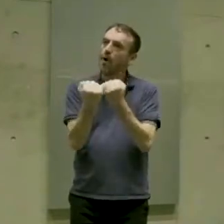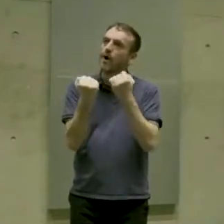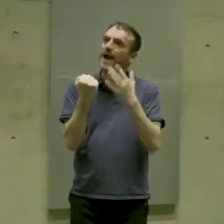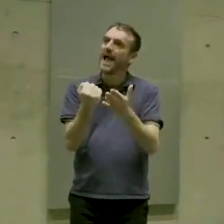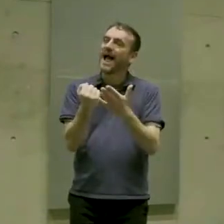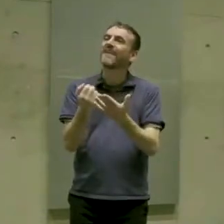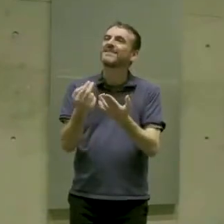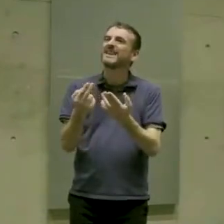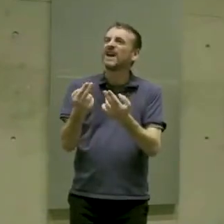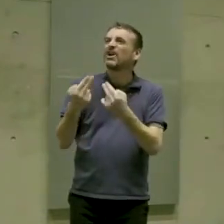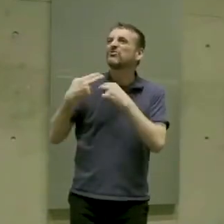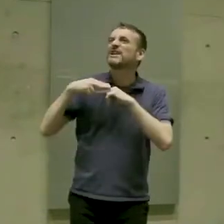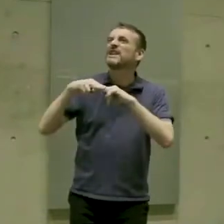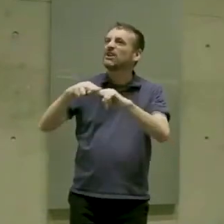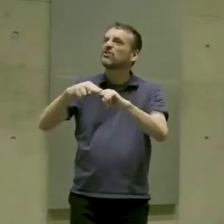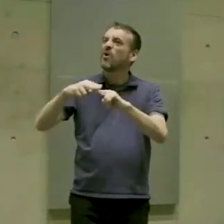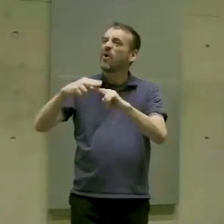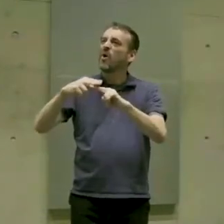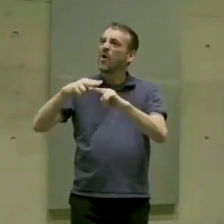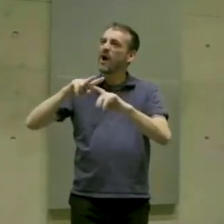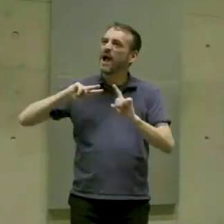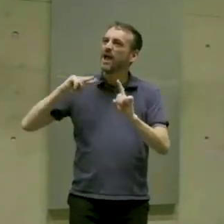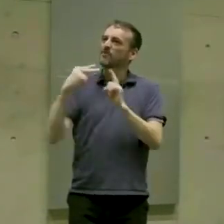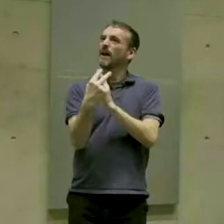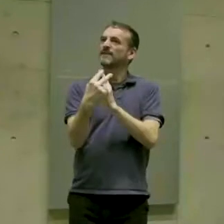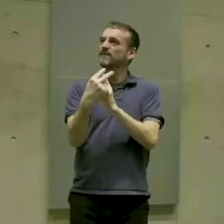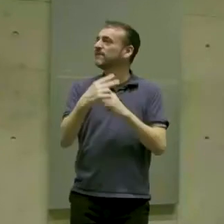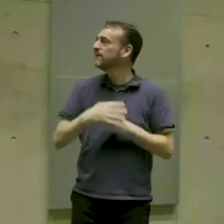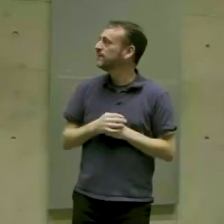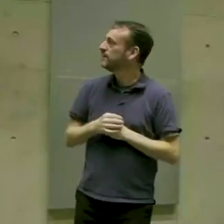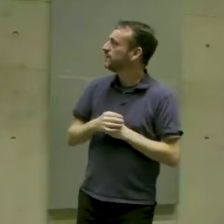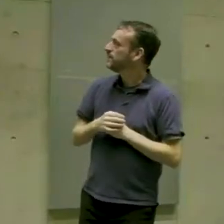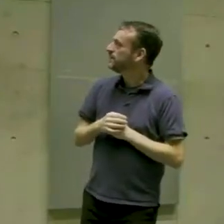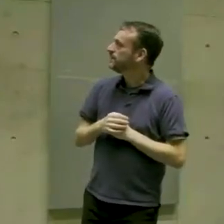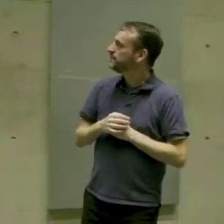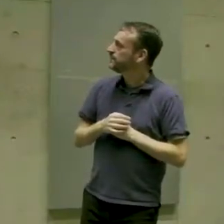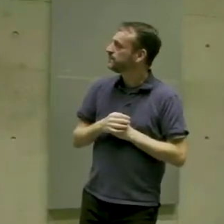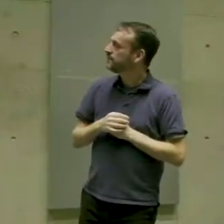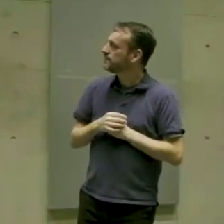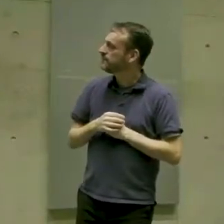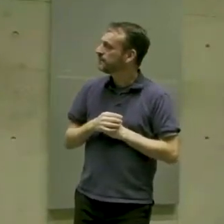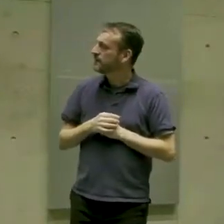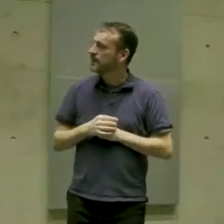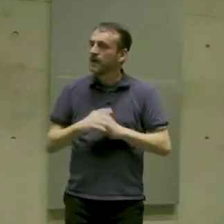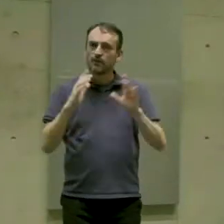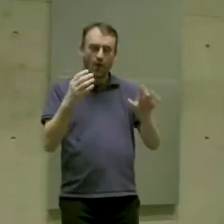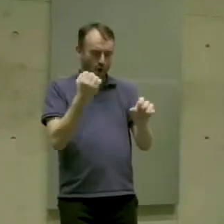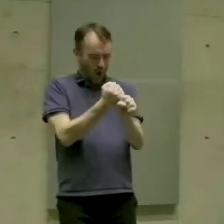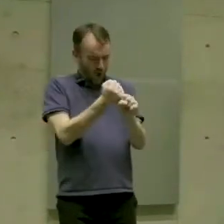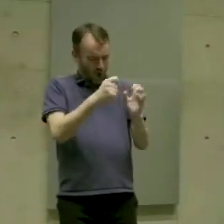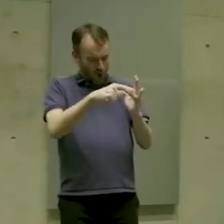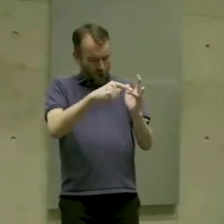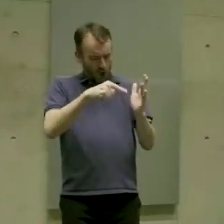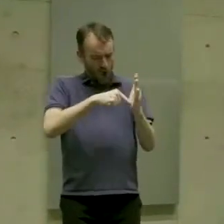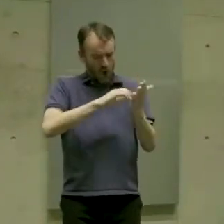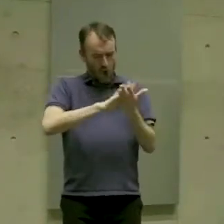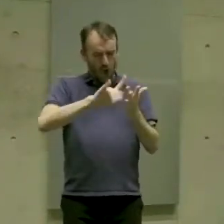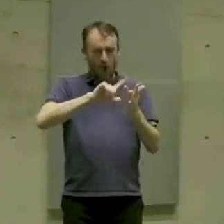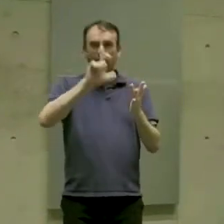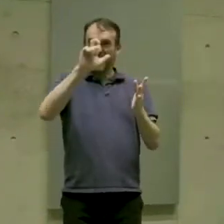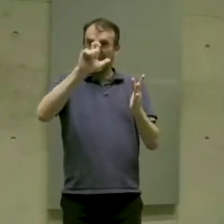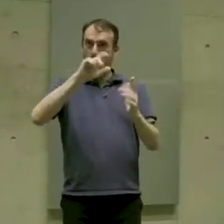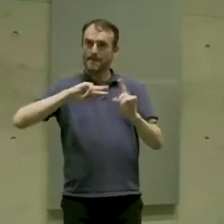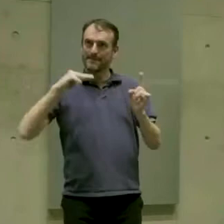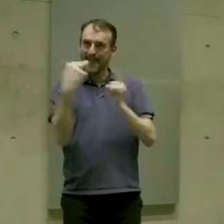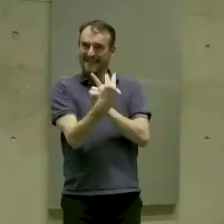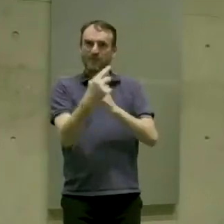aesthetics. So let's start there. What is a Gothic aesthetic if we're comparing aesthetics? Well, as we